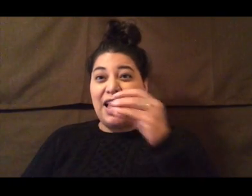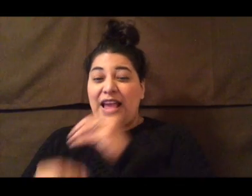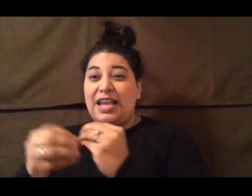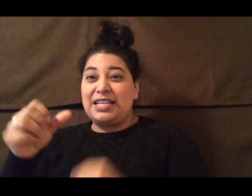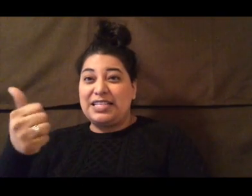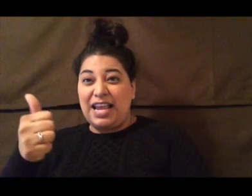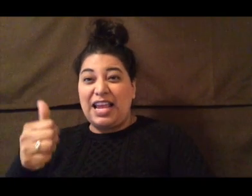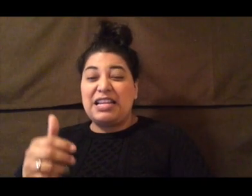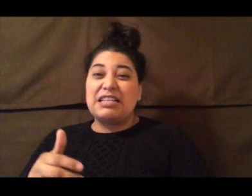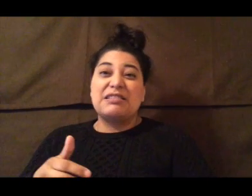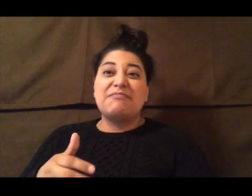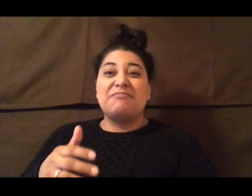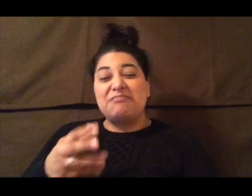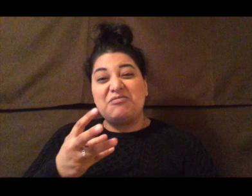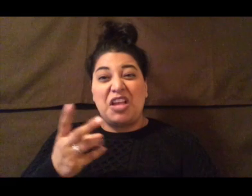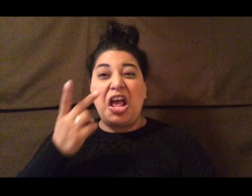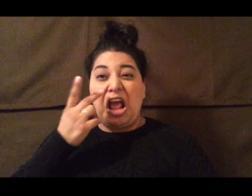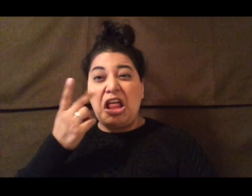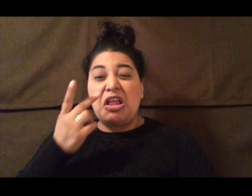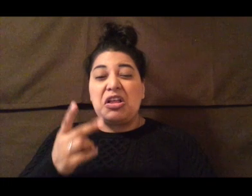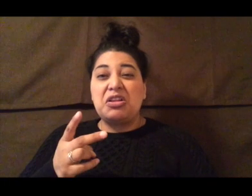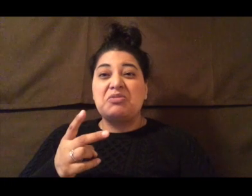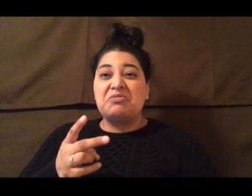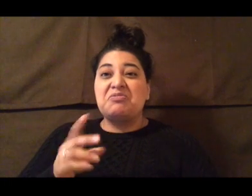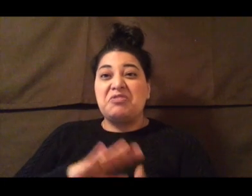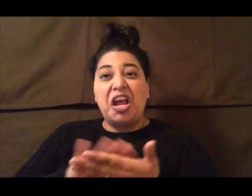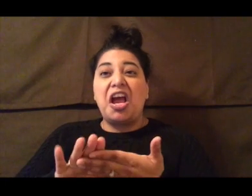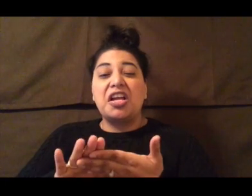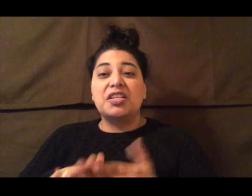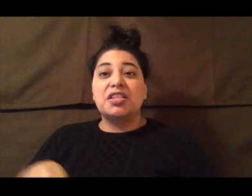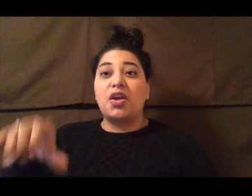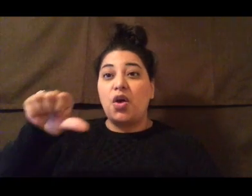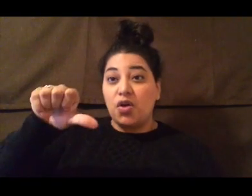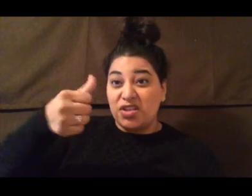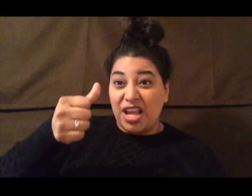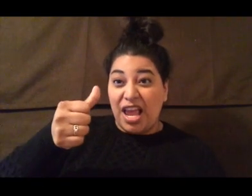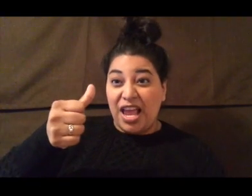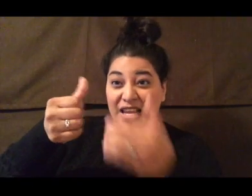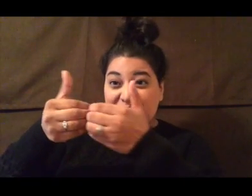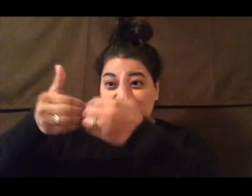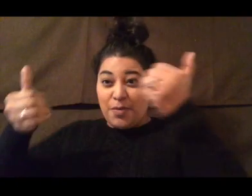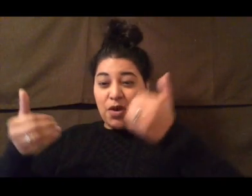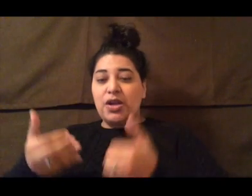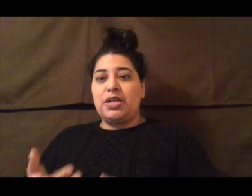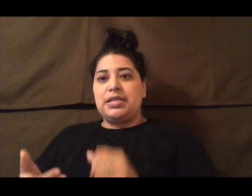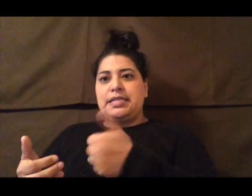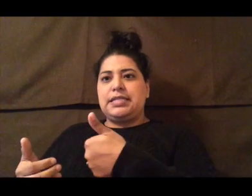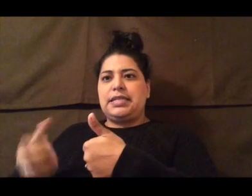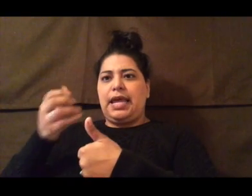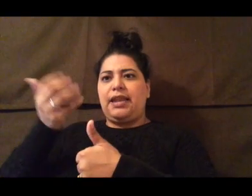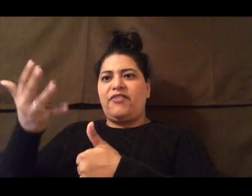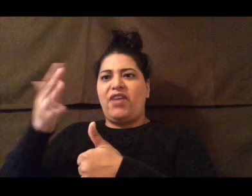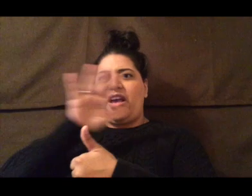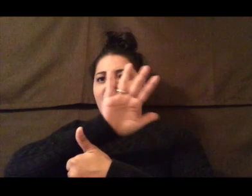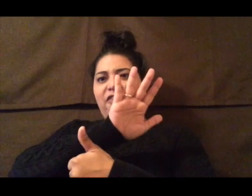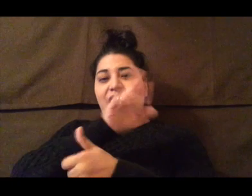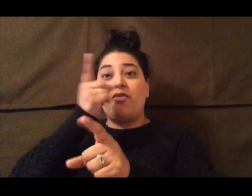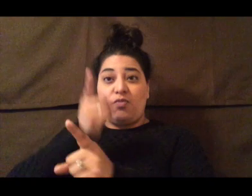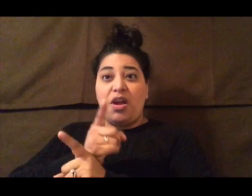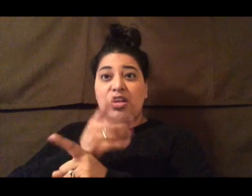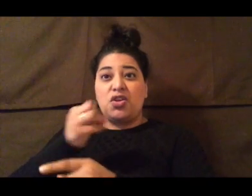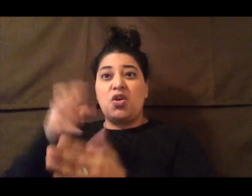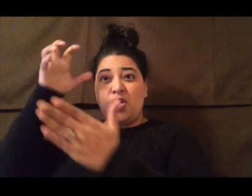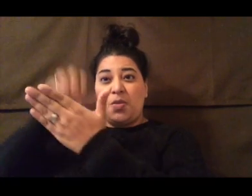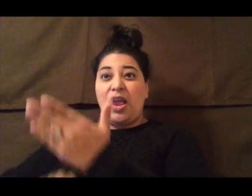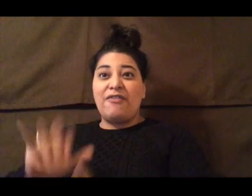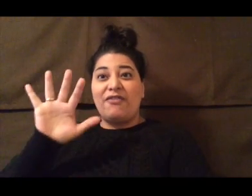and 10 are pretty friendly. So I'm going to decompose the 10 into 2 5s and take away 5